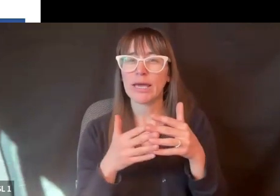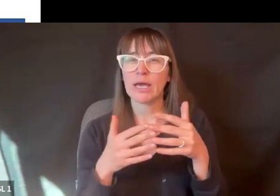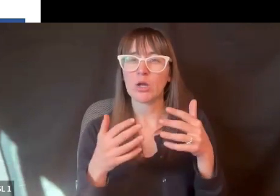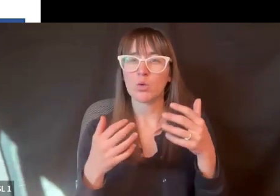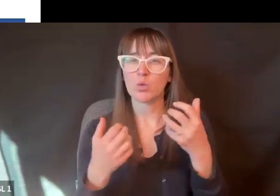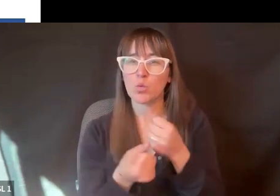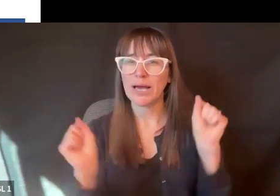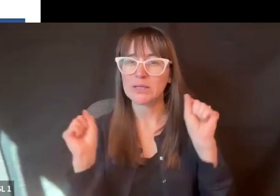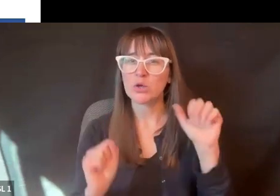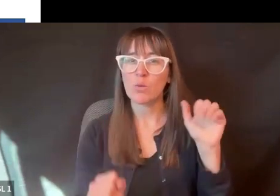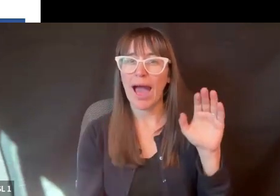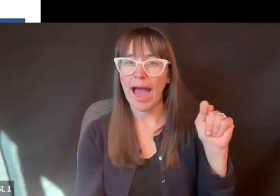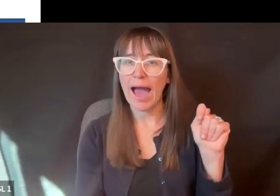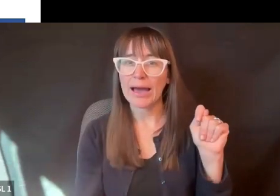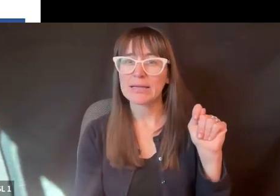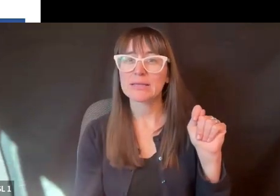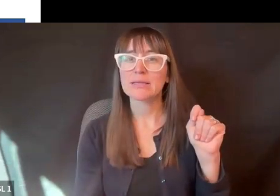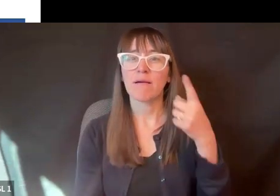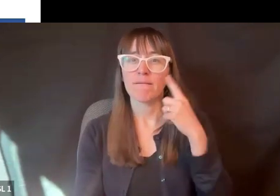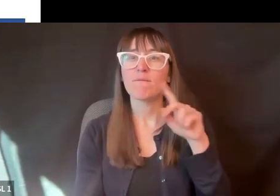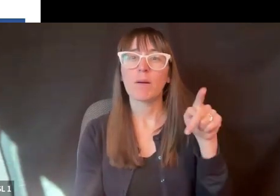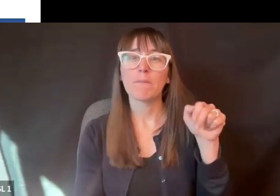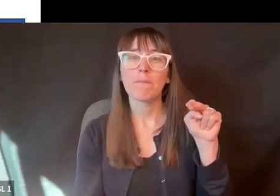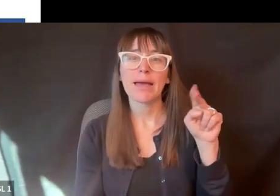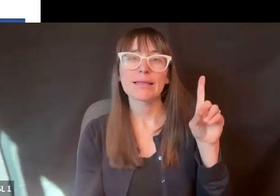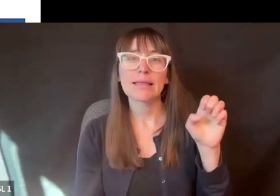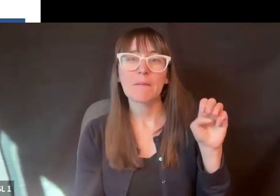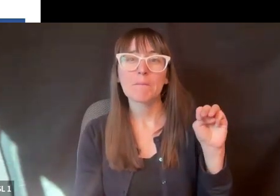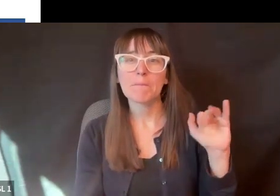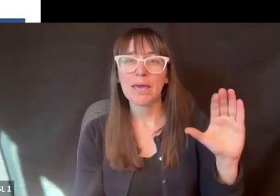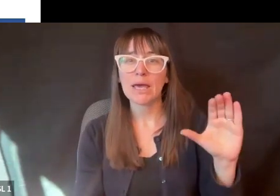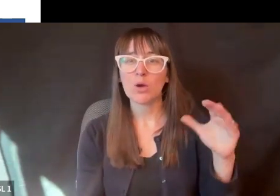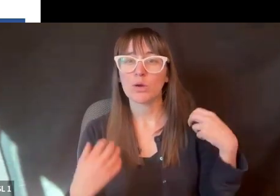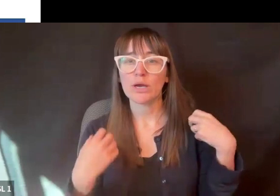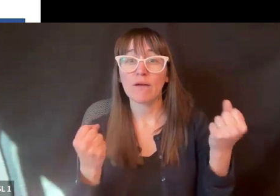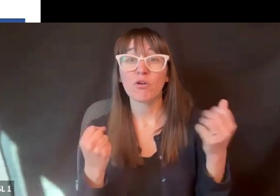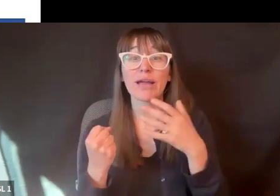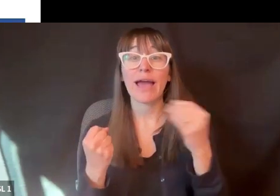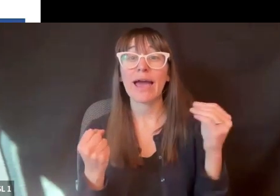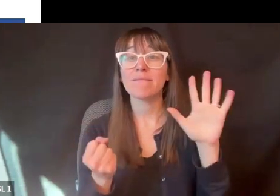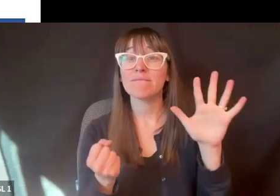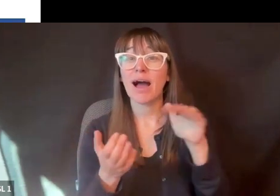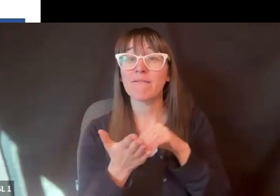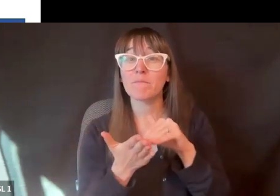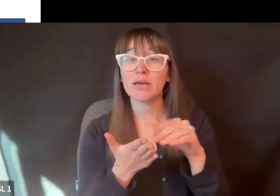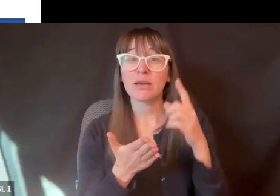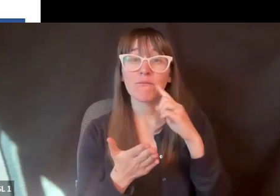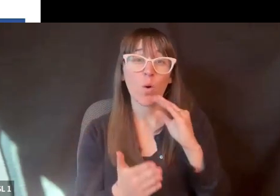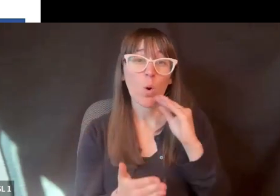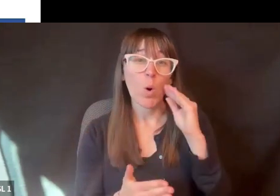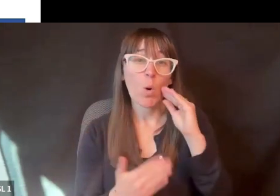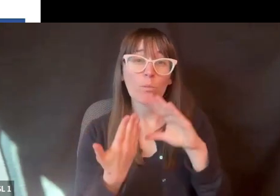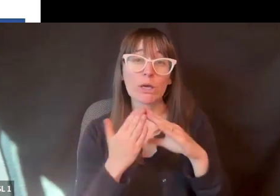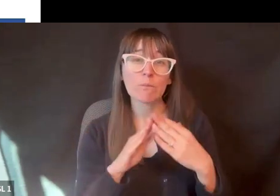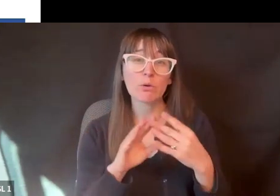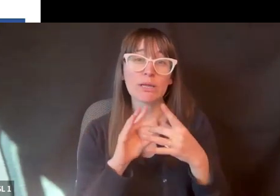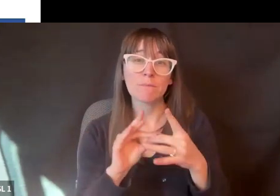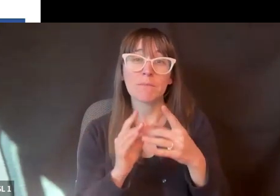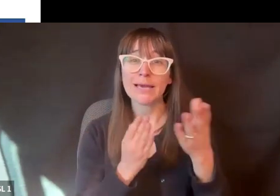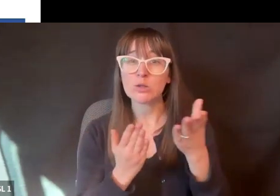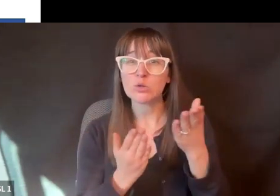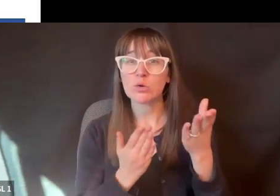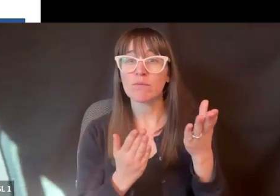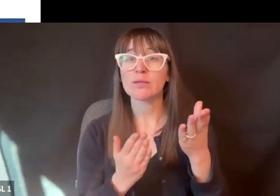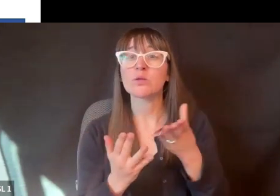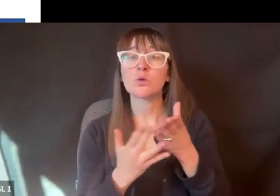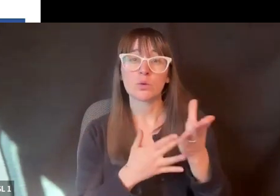Act funding as part of the pandemic recovery. And then $5 million for home and community-based